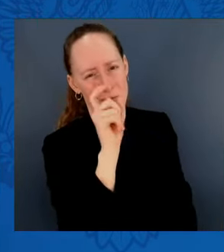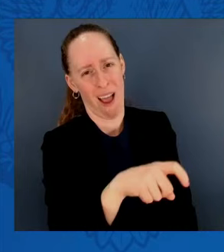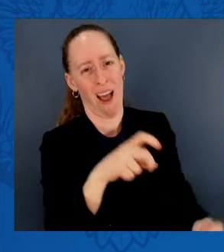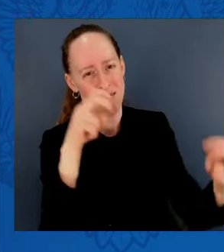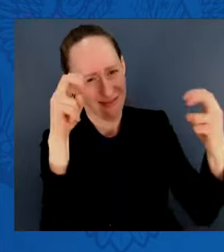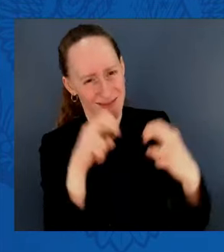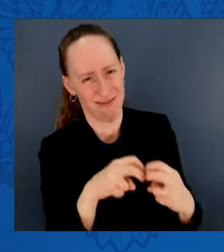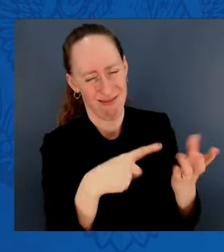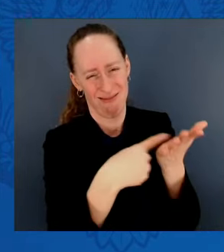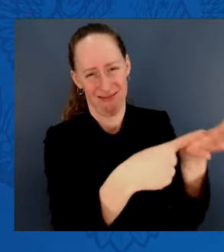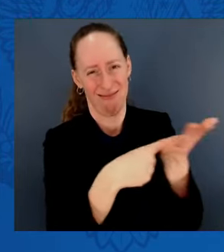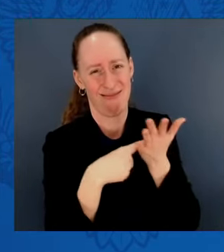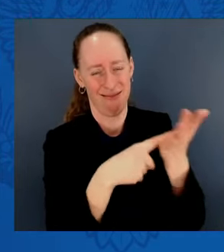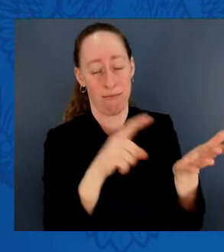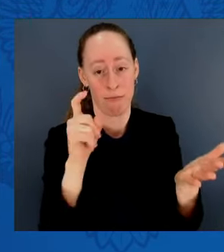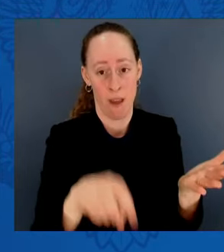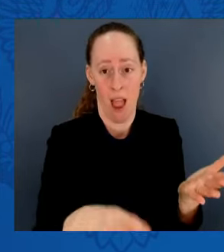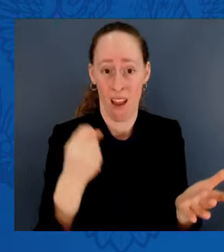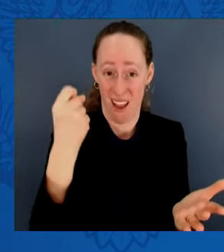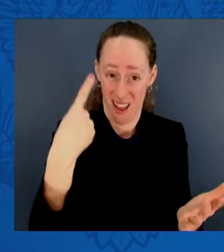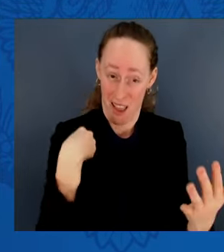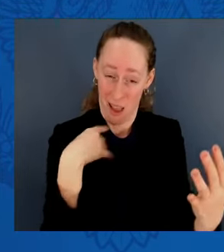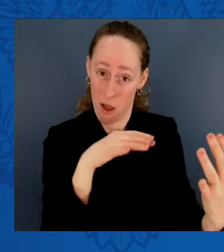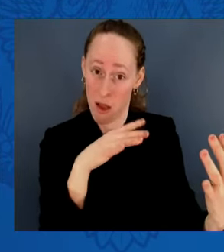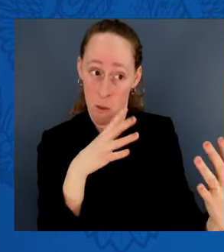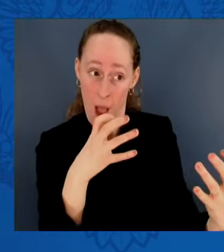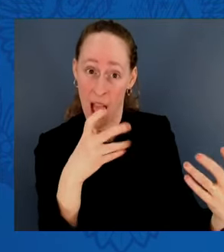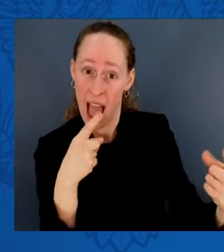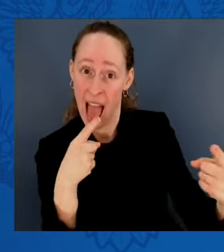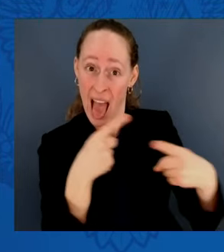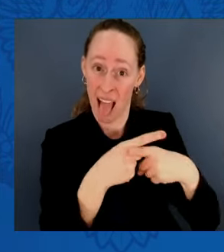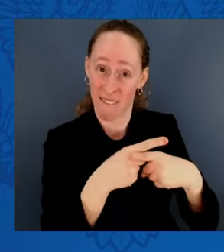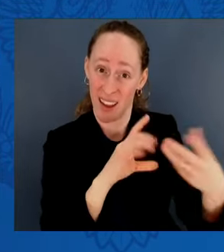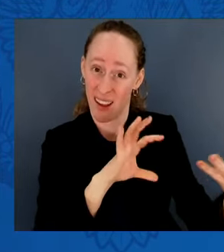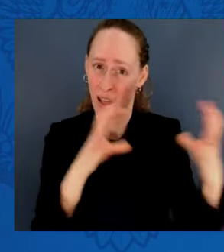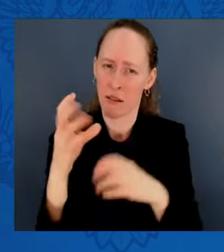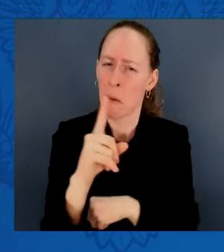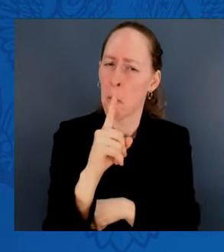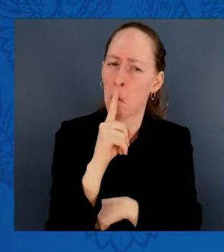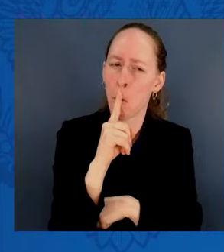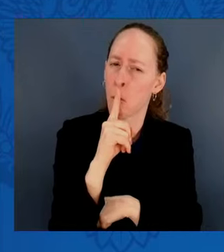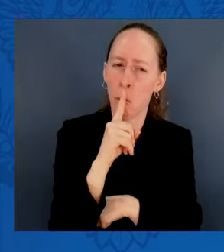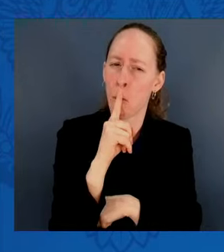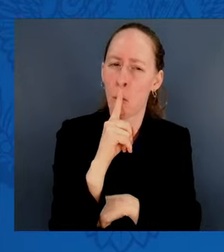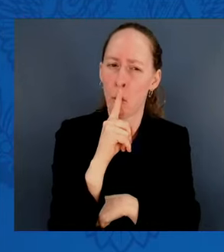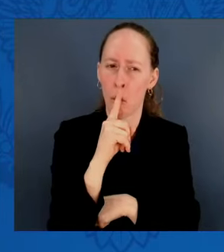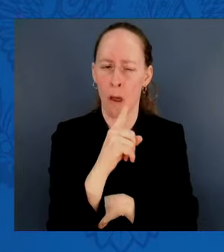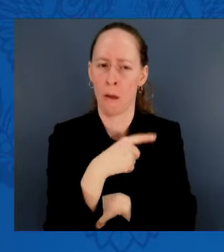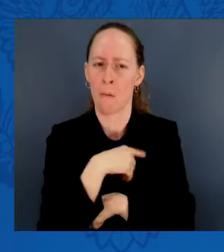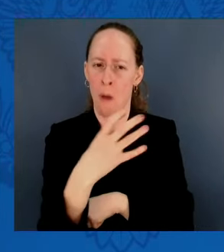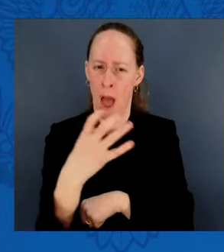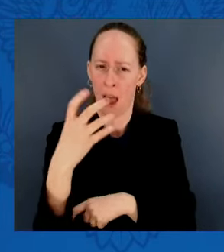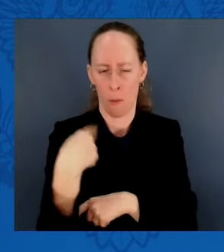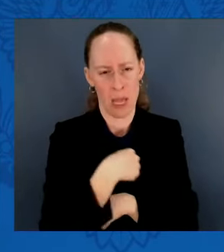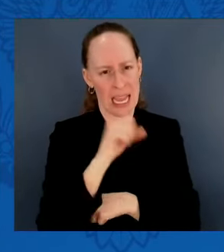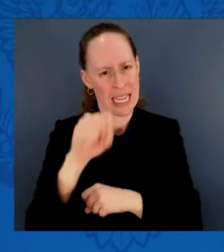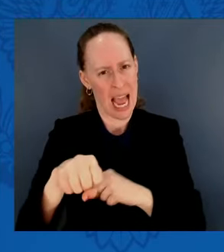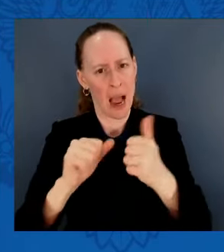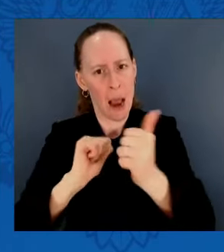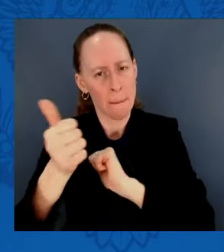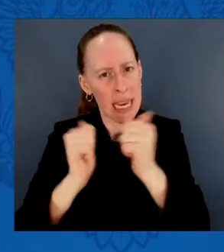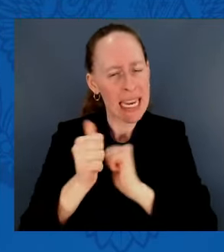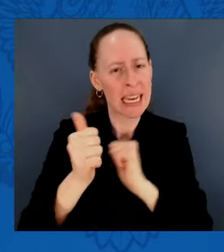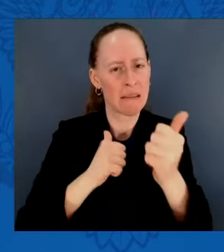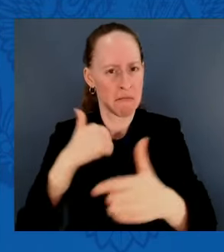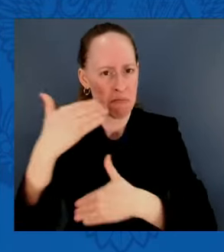than anyone else, for that matter, than any time as well. Here at home, I've signed over